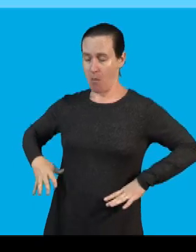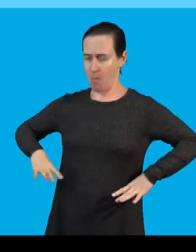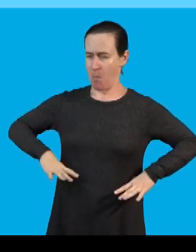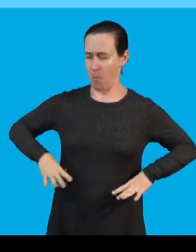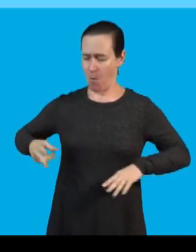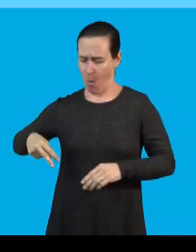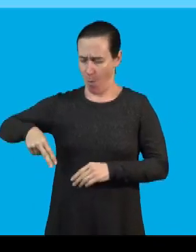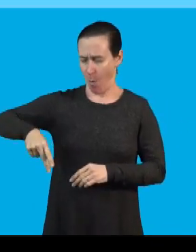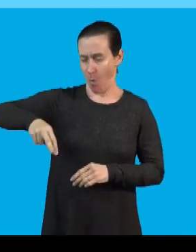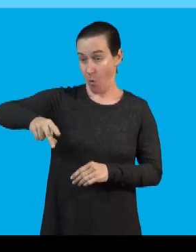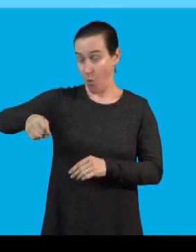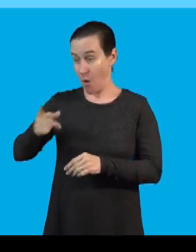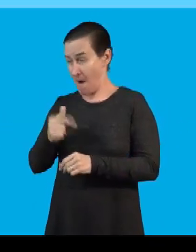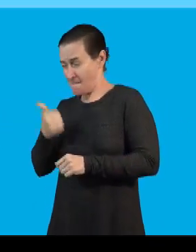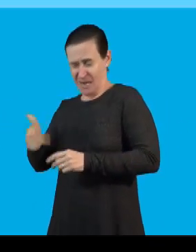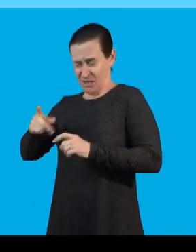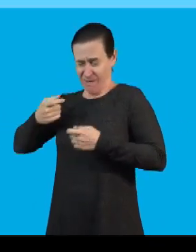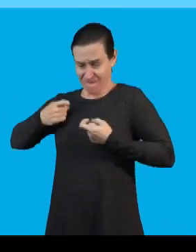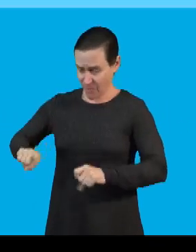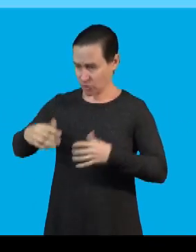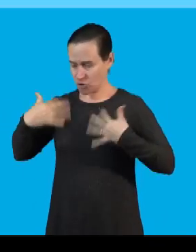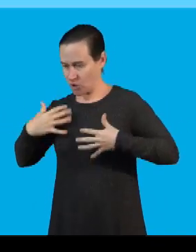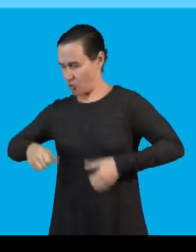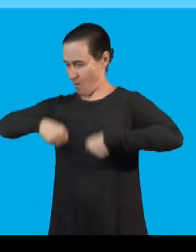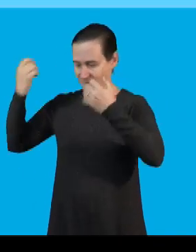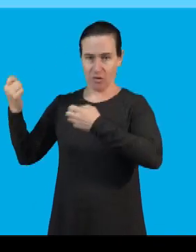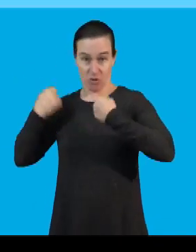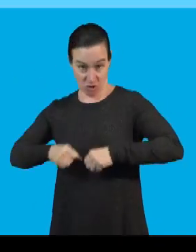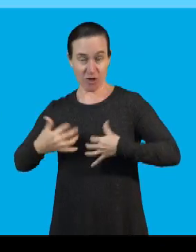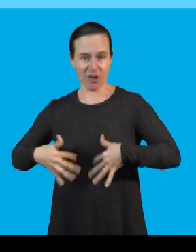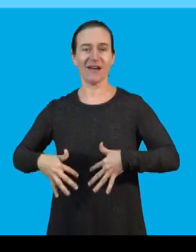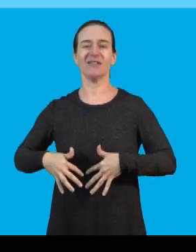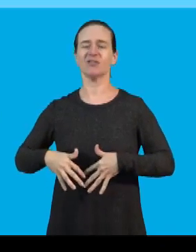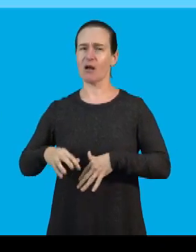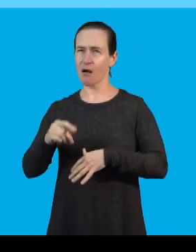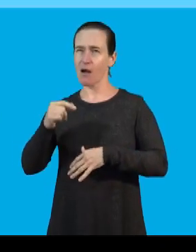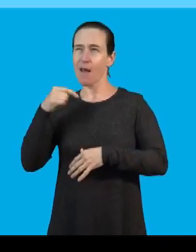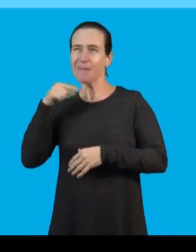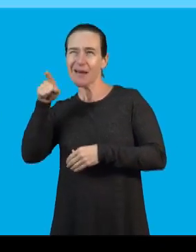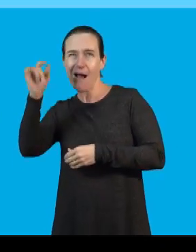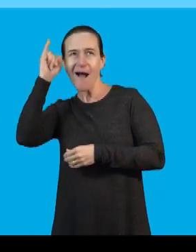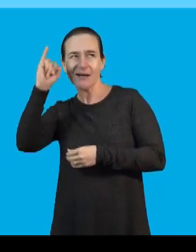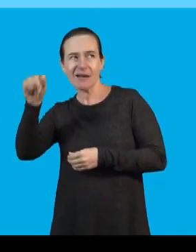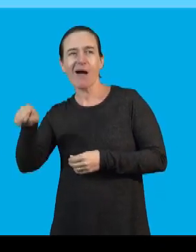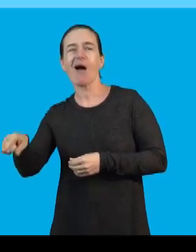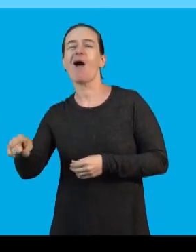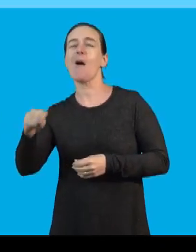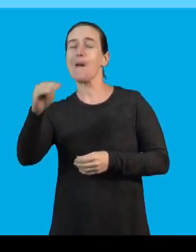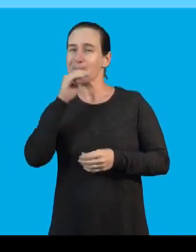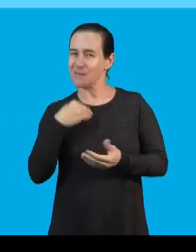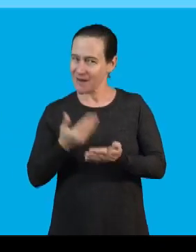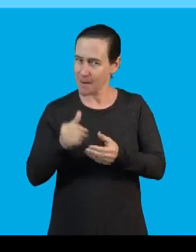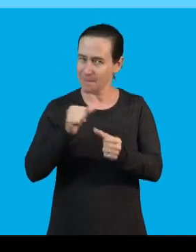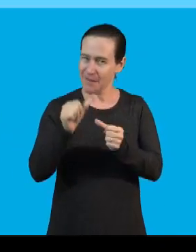must change her wardrobe, you'll understand the words unpredictable, reckless, and impulsive. That's